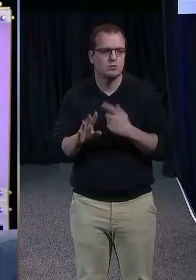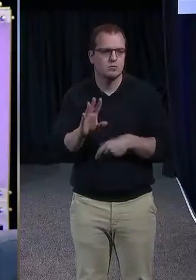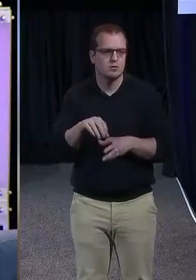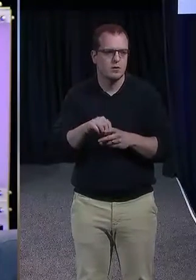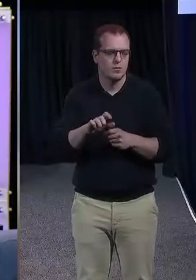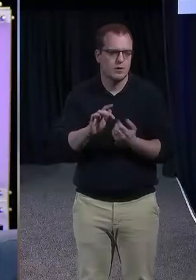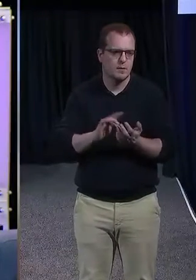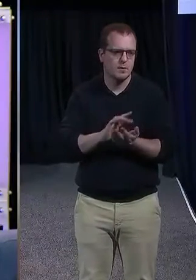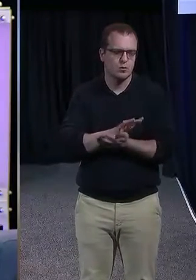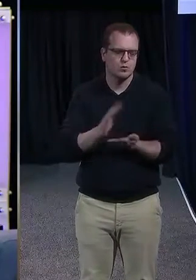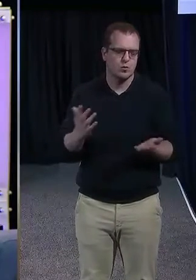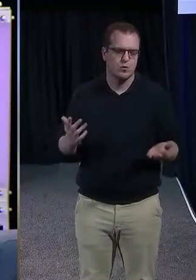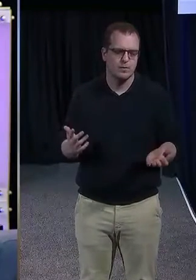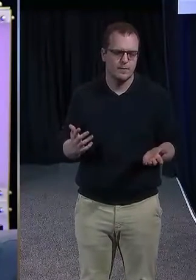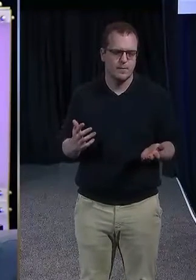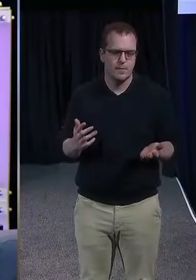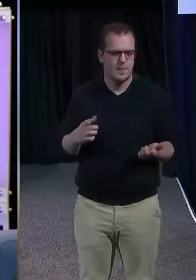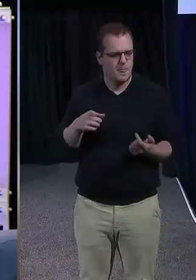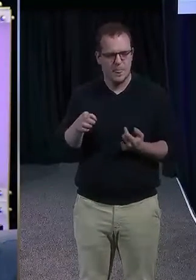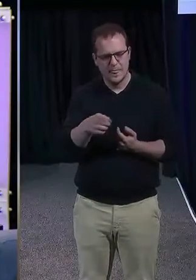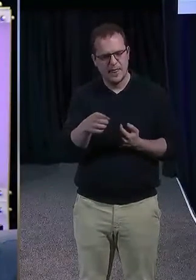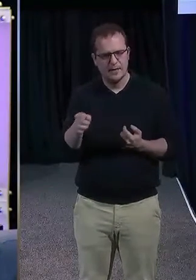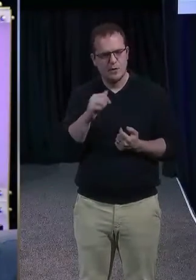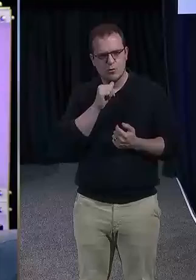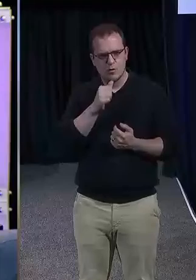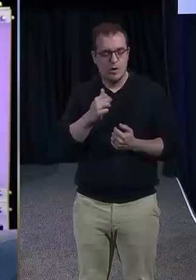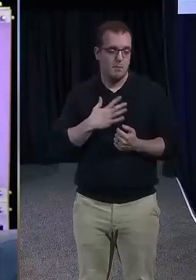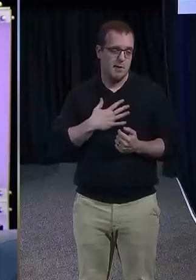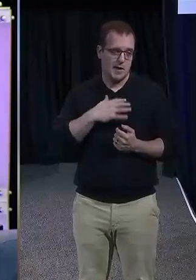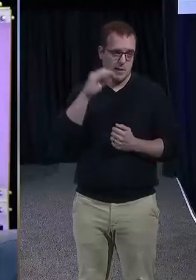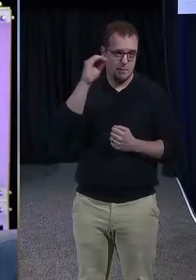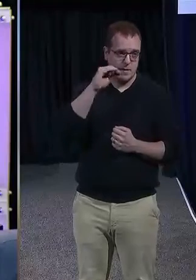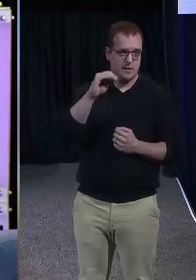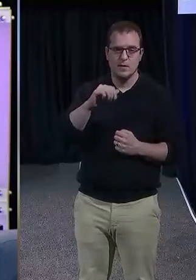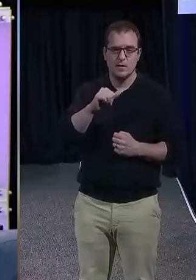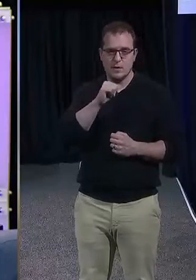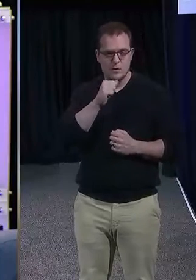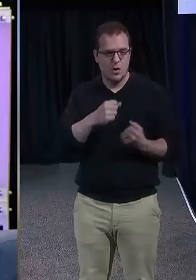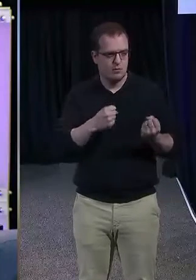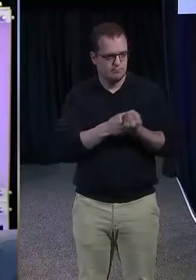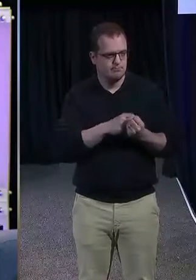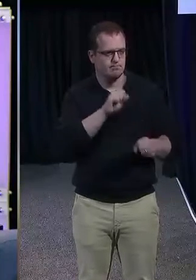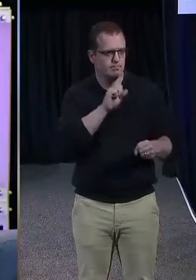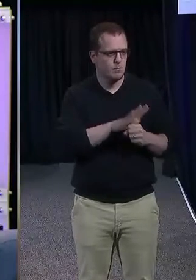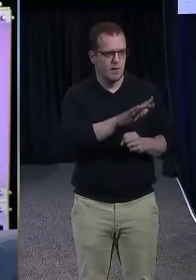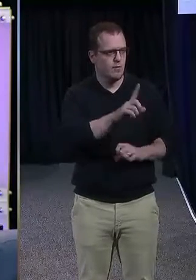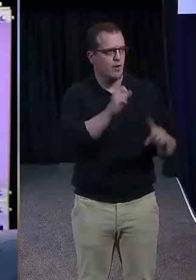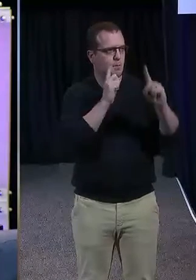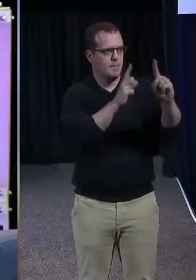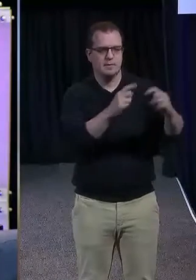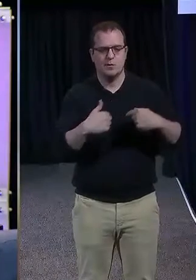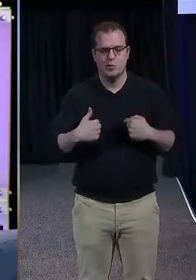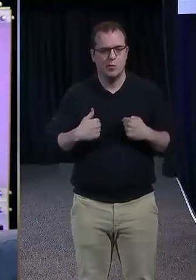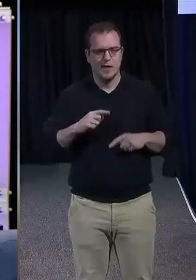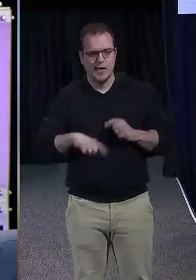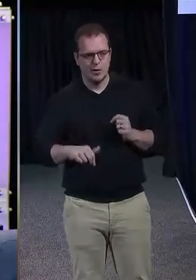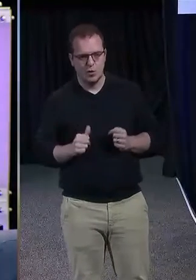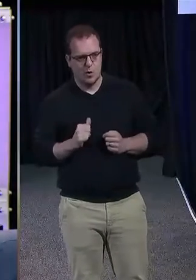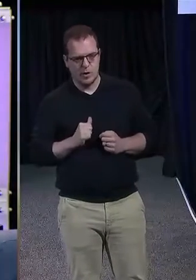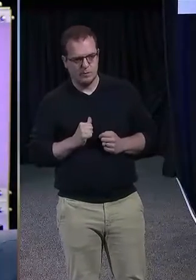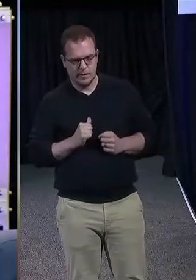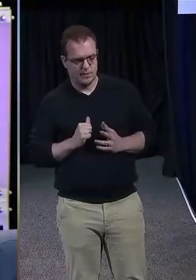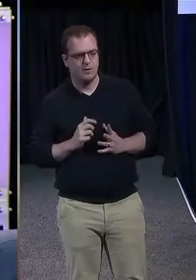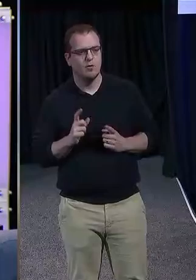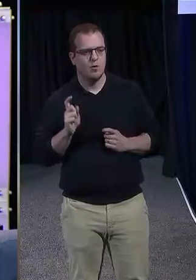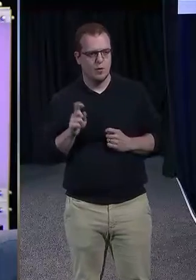medical school. So they are not necessarily, in my opinion, living into their mission, and we can't do it alone. We need all of us to